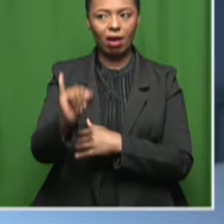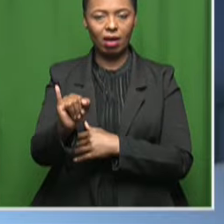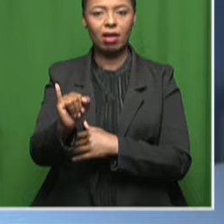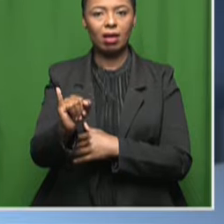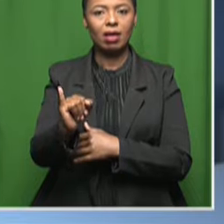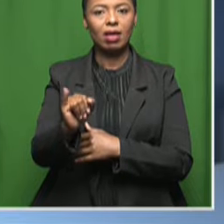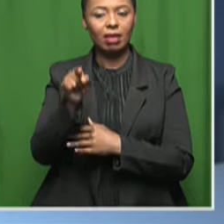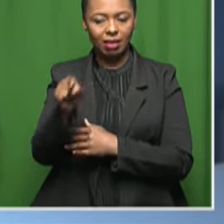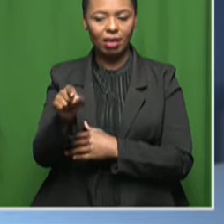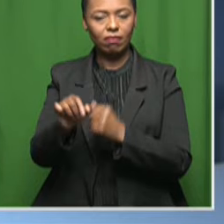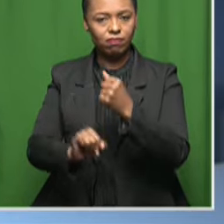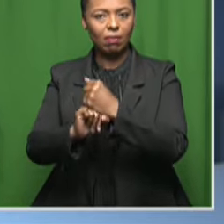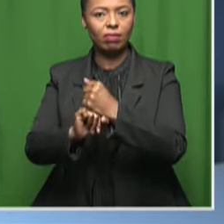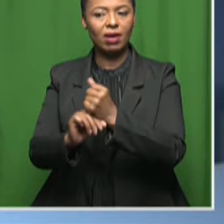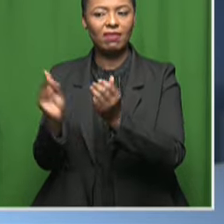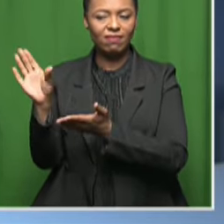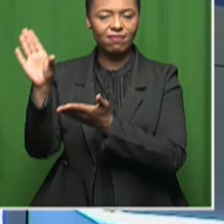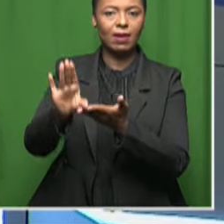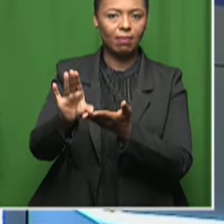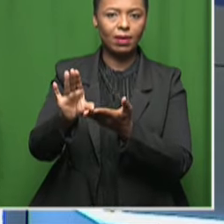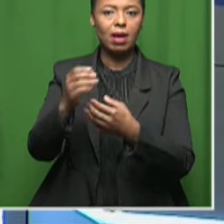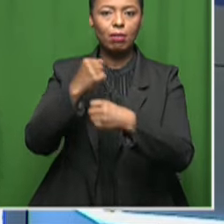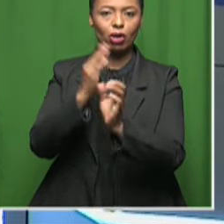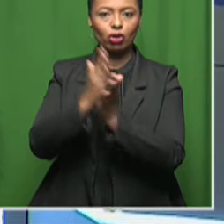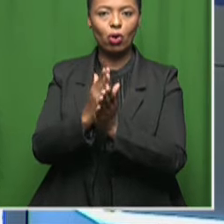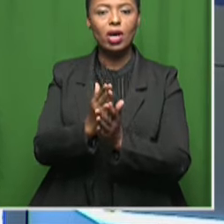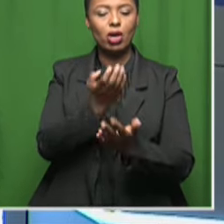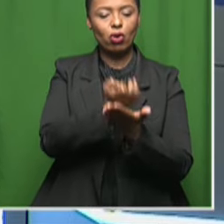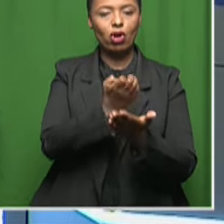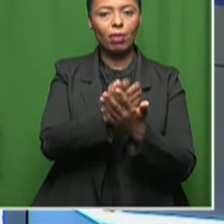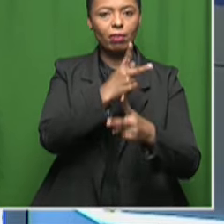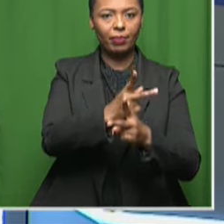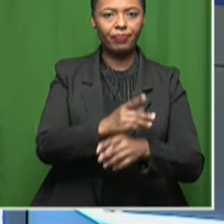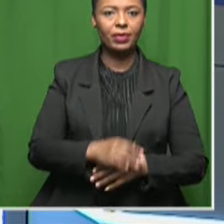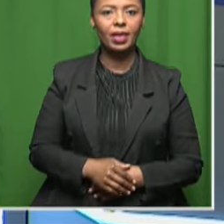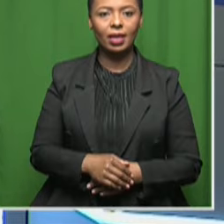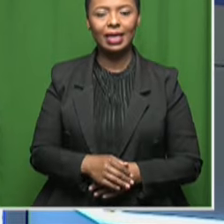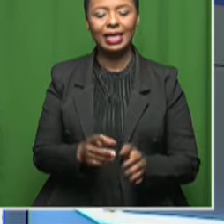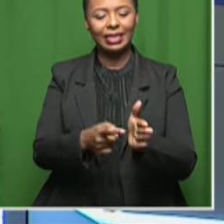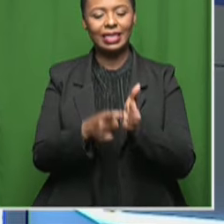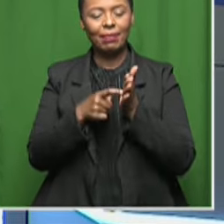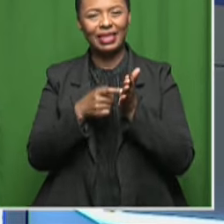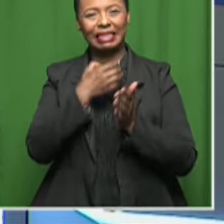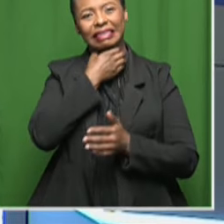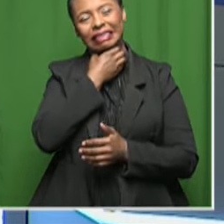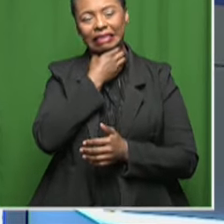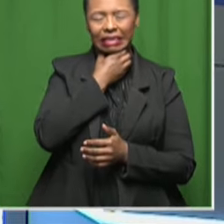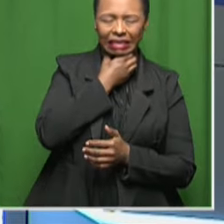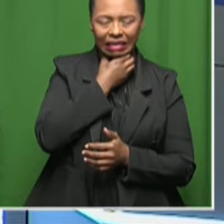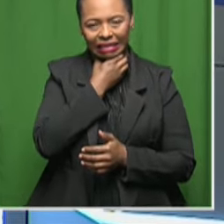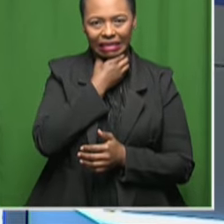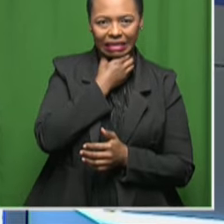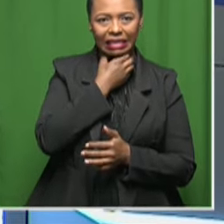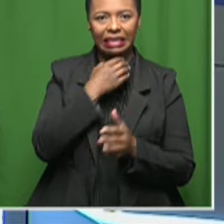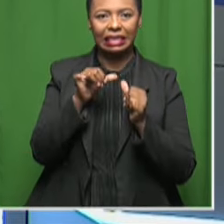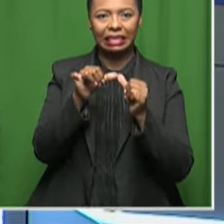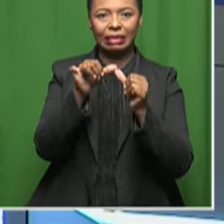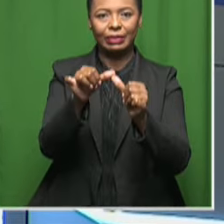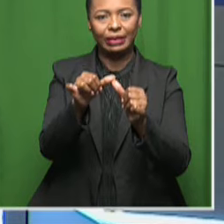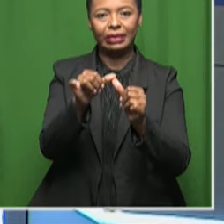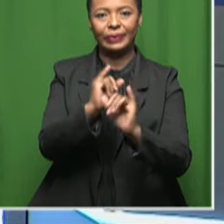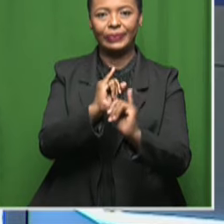order to increase the productivity of our economies. The issue of debt sustainability was also quite central, and that's right up your alley as